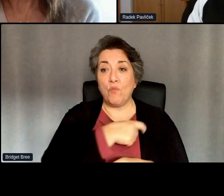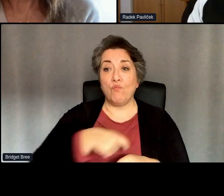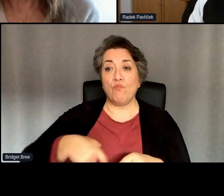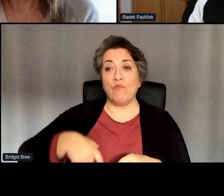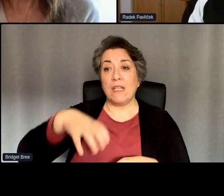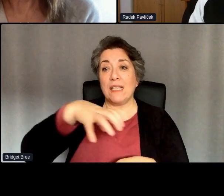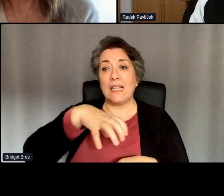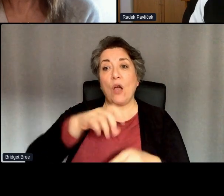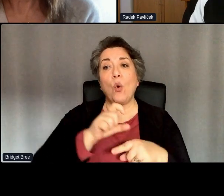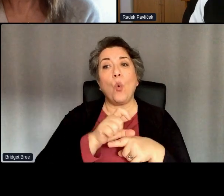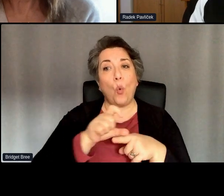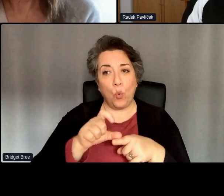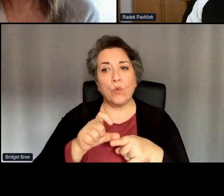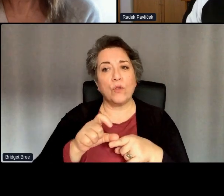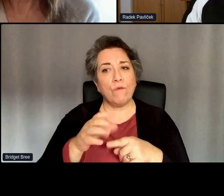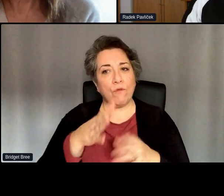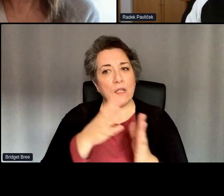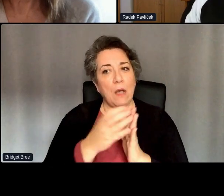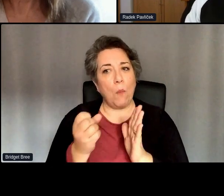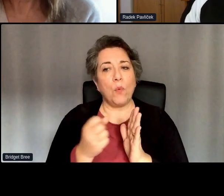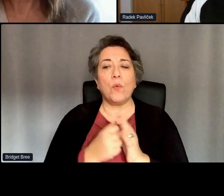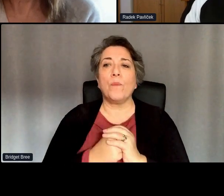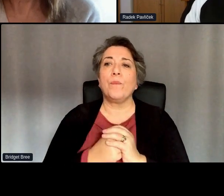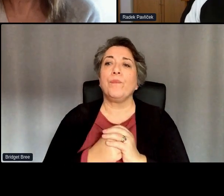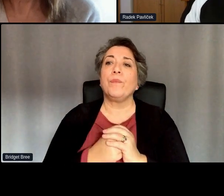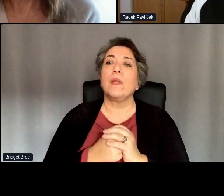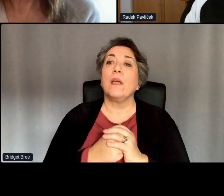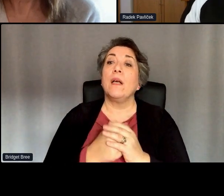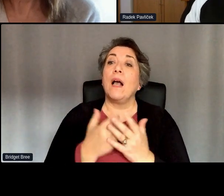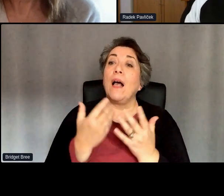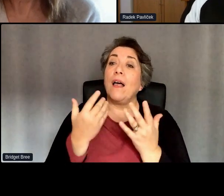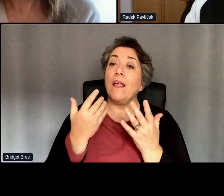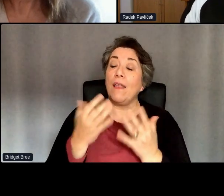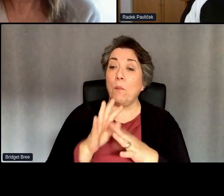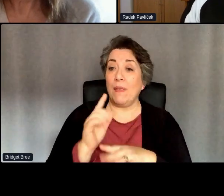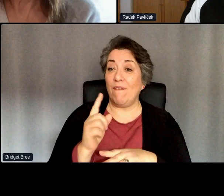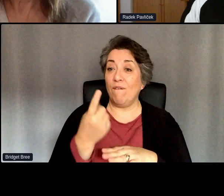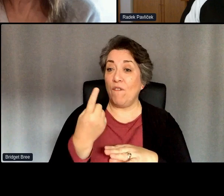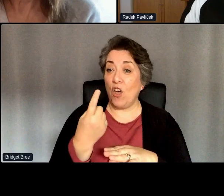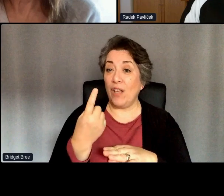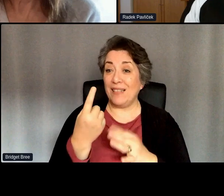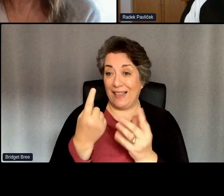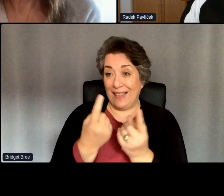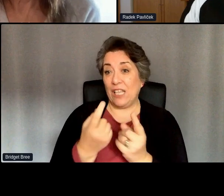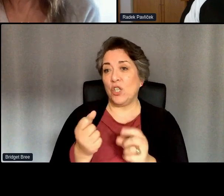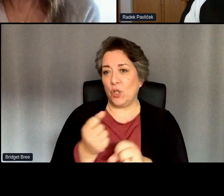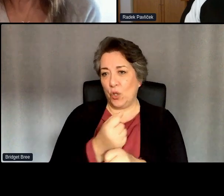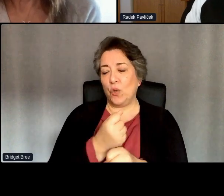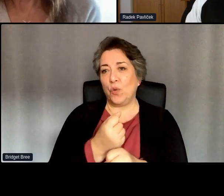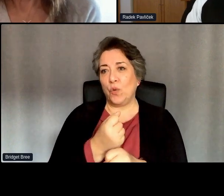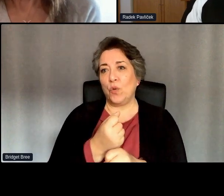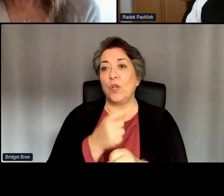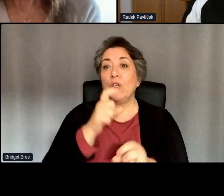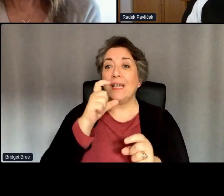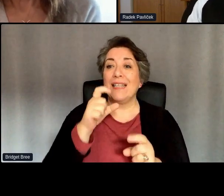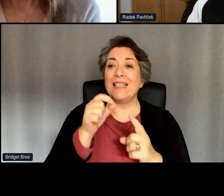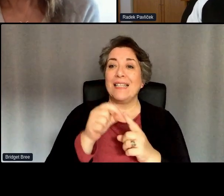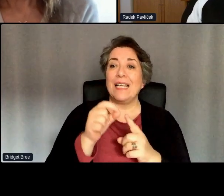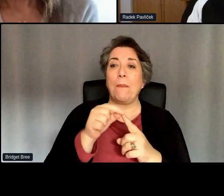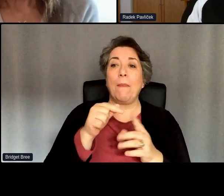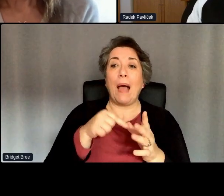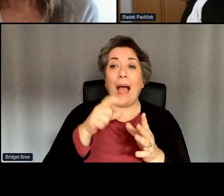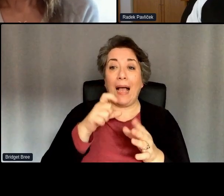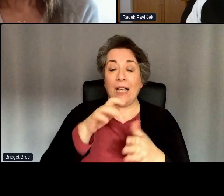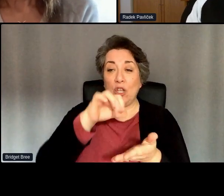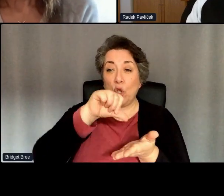mentioned before. And that would be the initial step. You'd get the CPAC, so you get the core competency certifications, and then you can